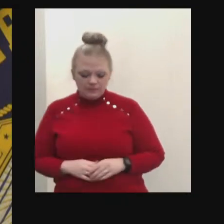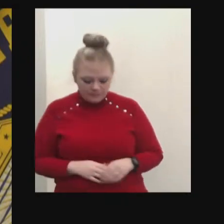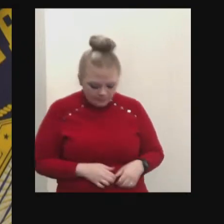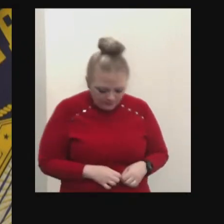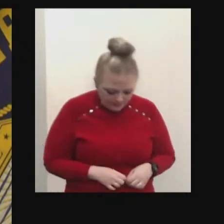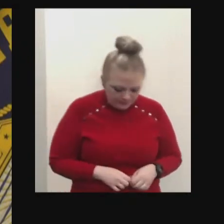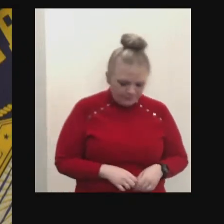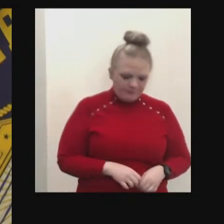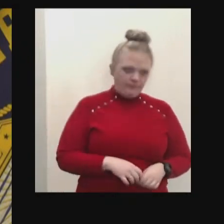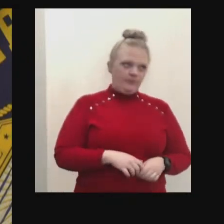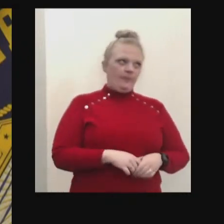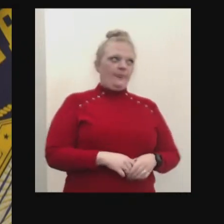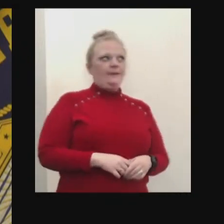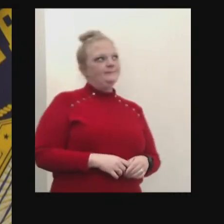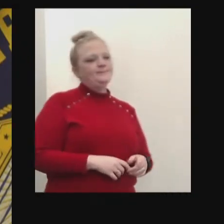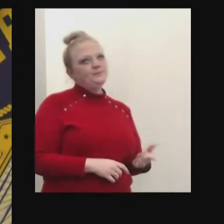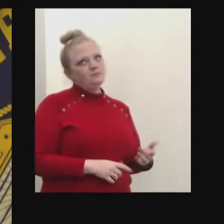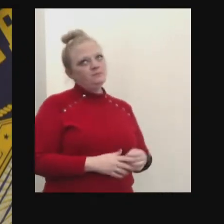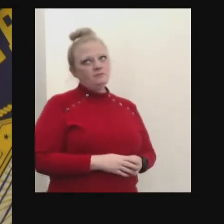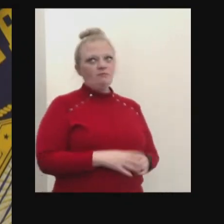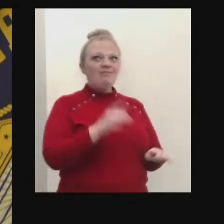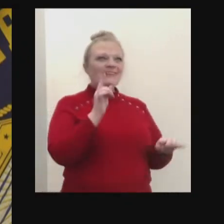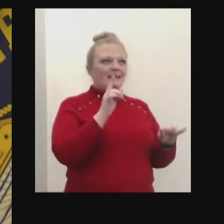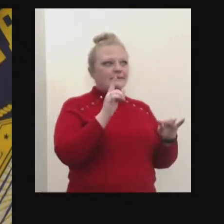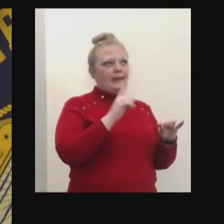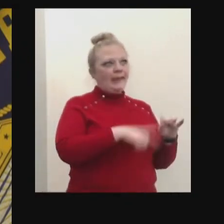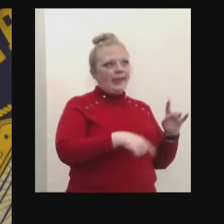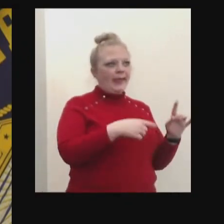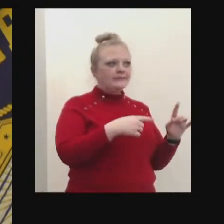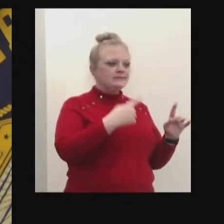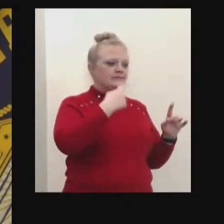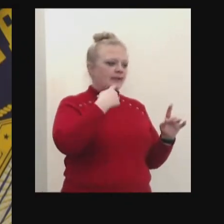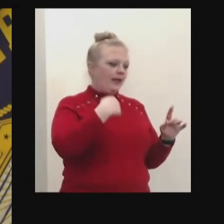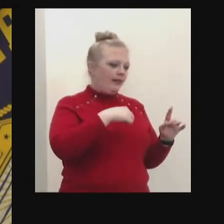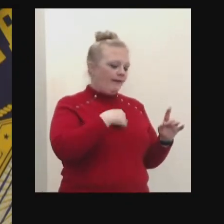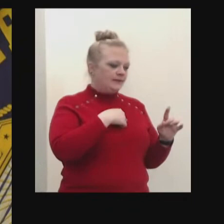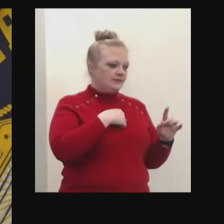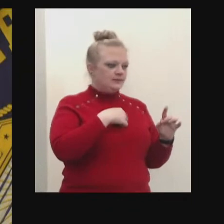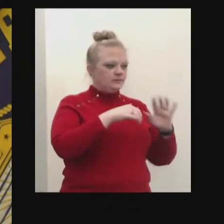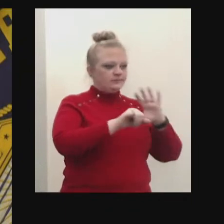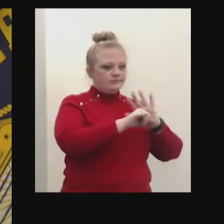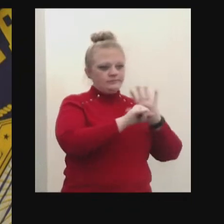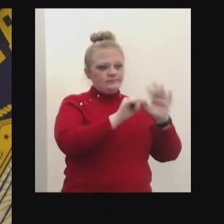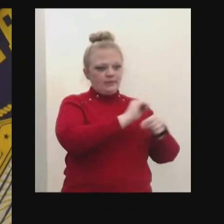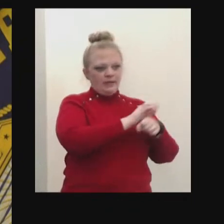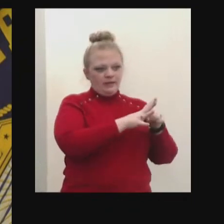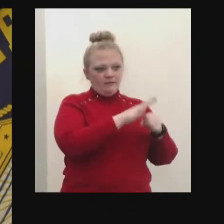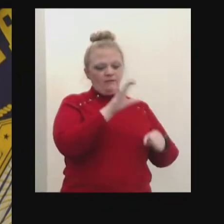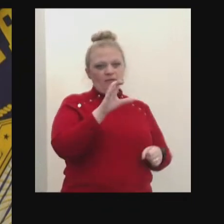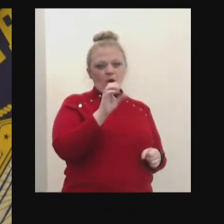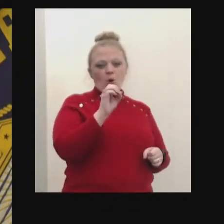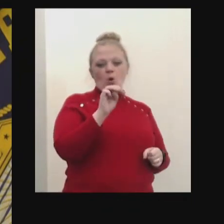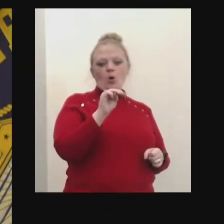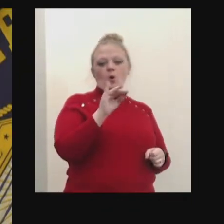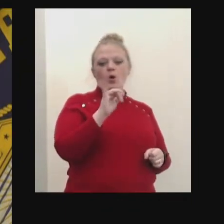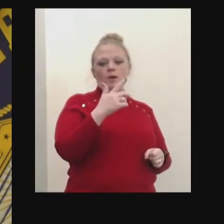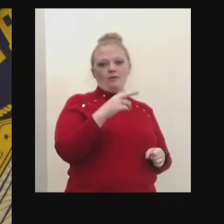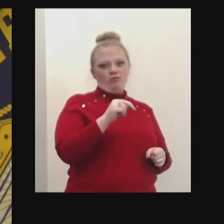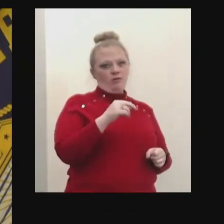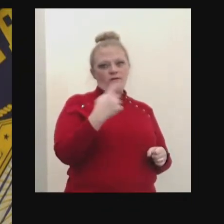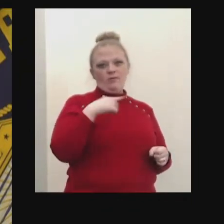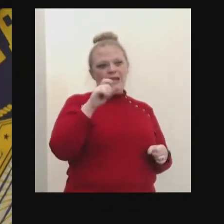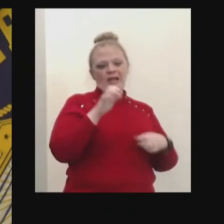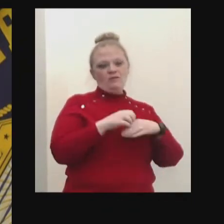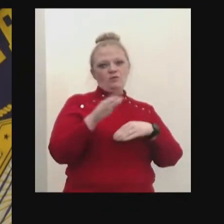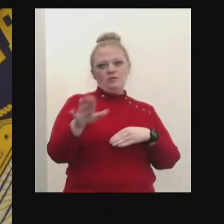us in regards to when it identifies COVID-19, whether it's Omicron. That requires genetic sequencing to do that.